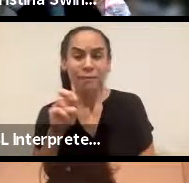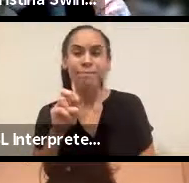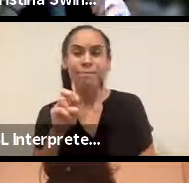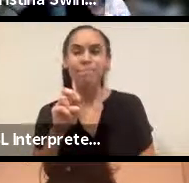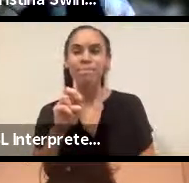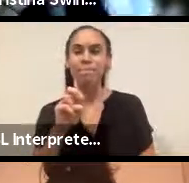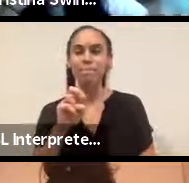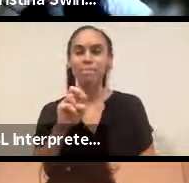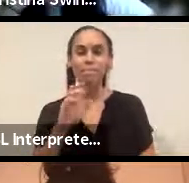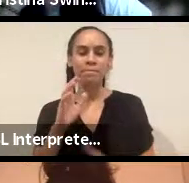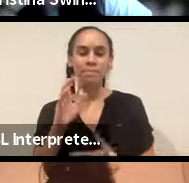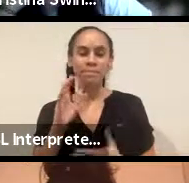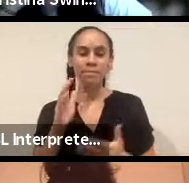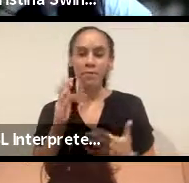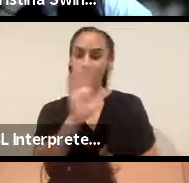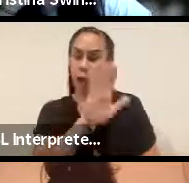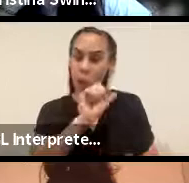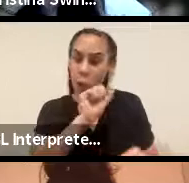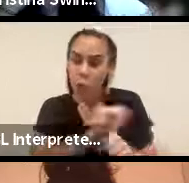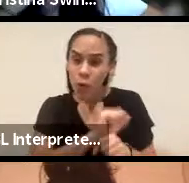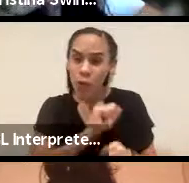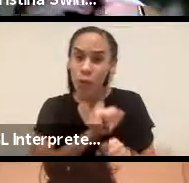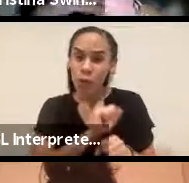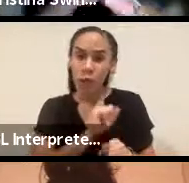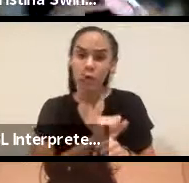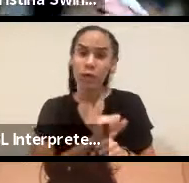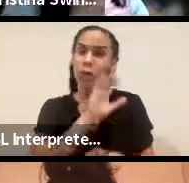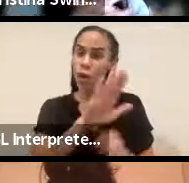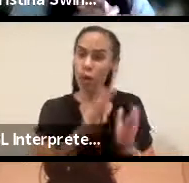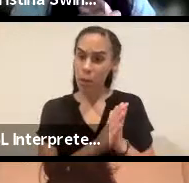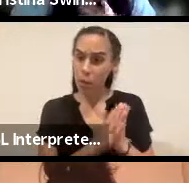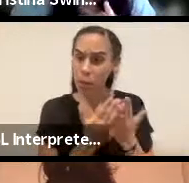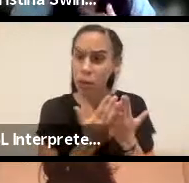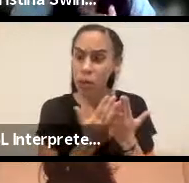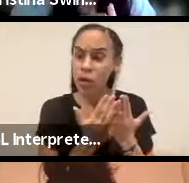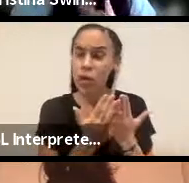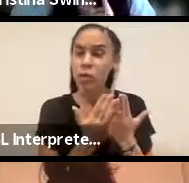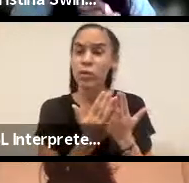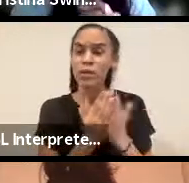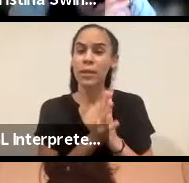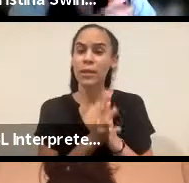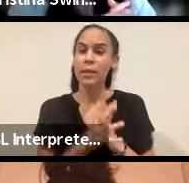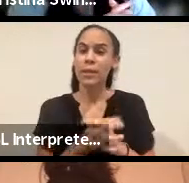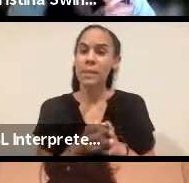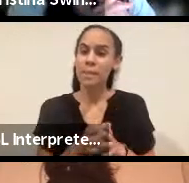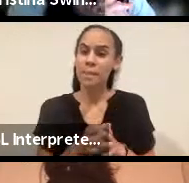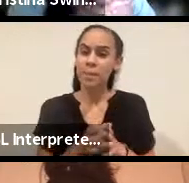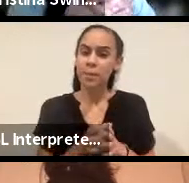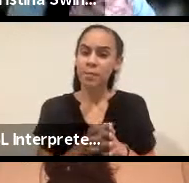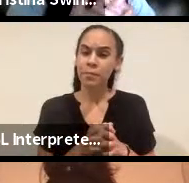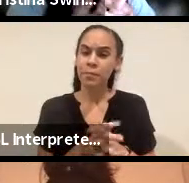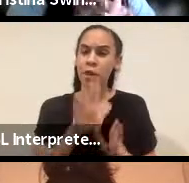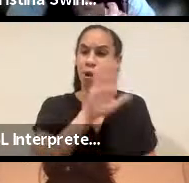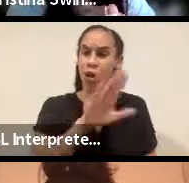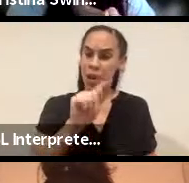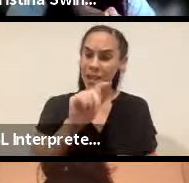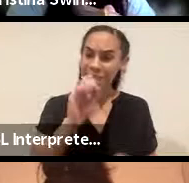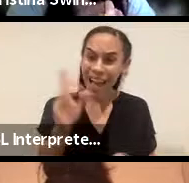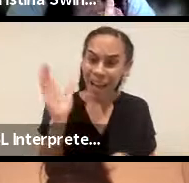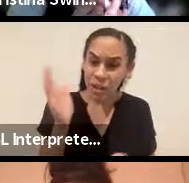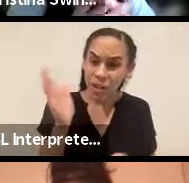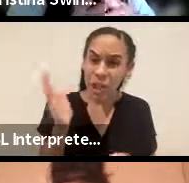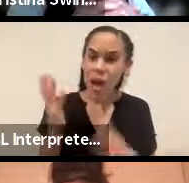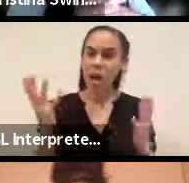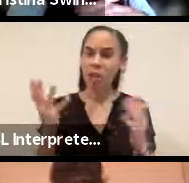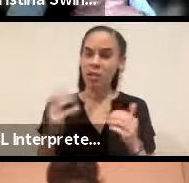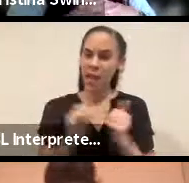perhaps what her work, what her book, what her TED Talk has meant to you, what her